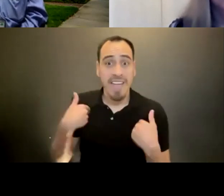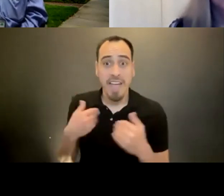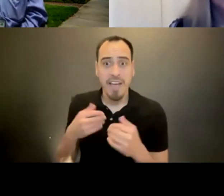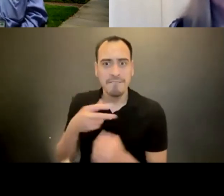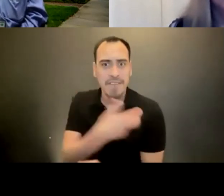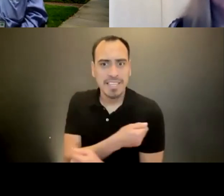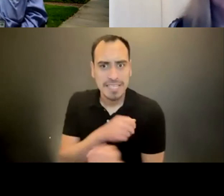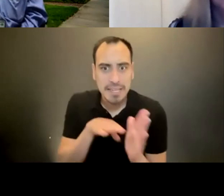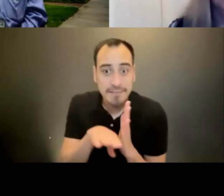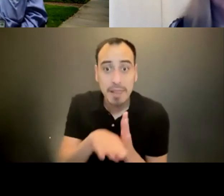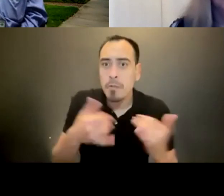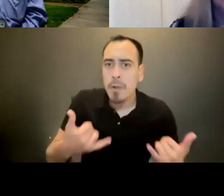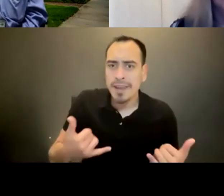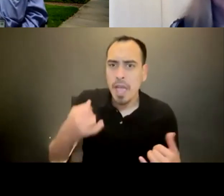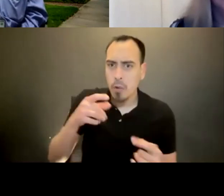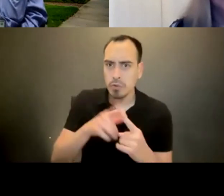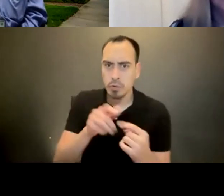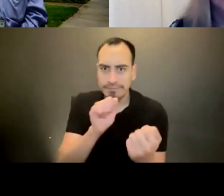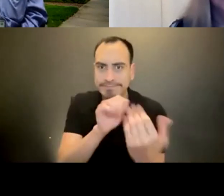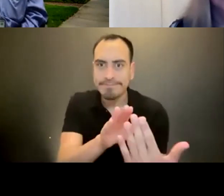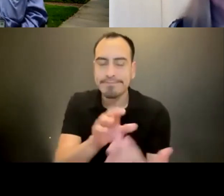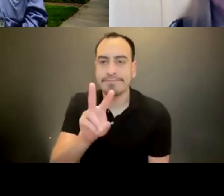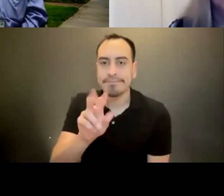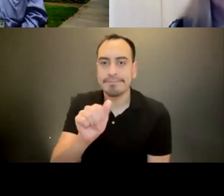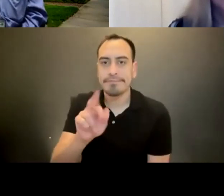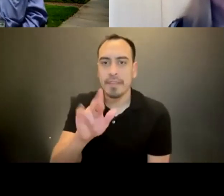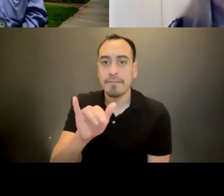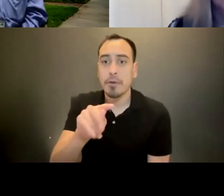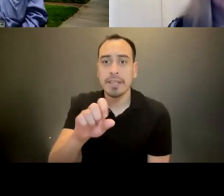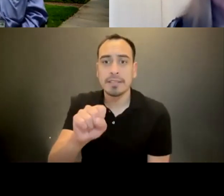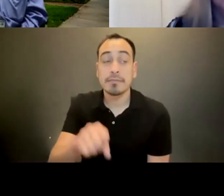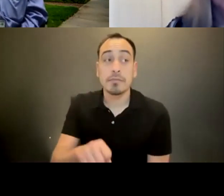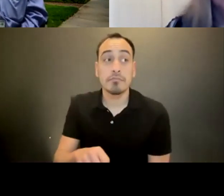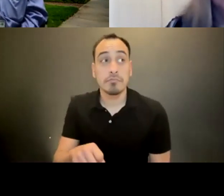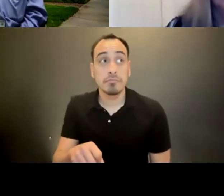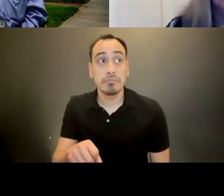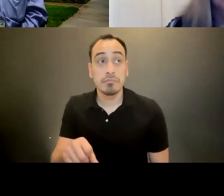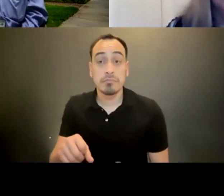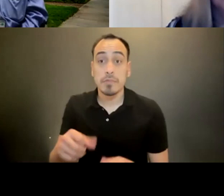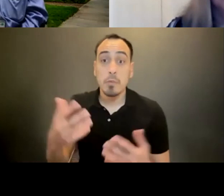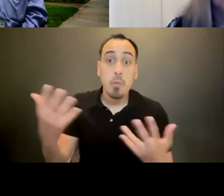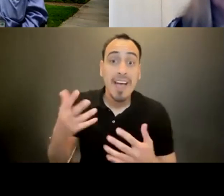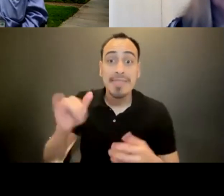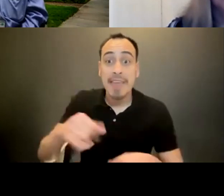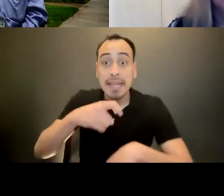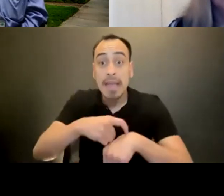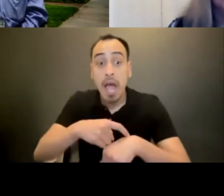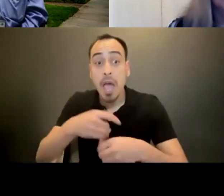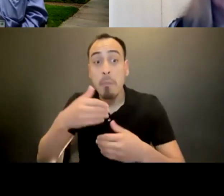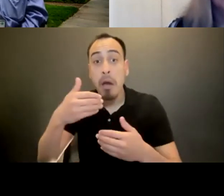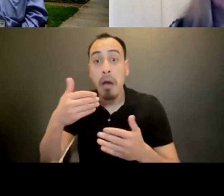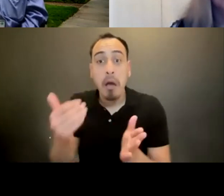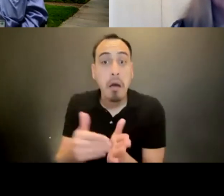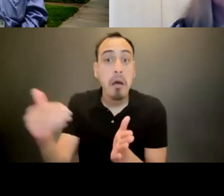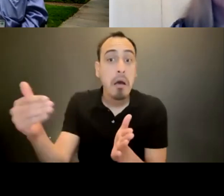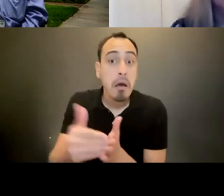When they would be necessary and what the timing would be is going to partially